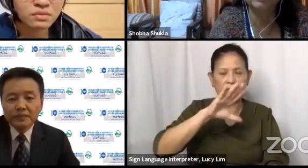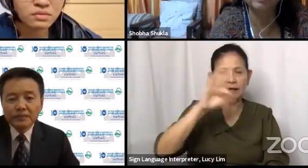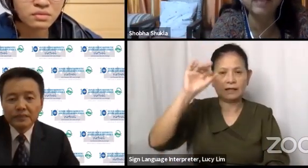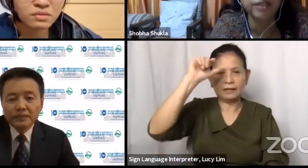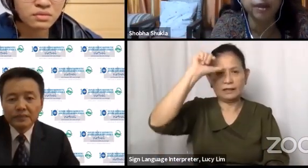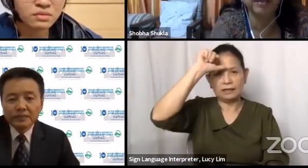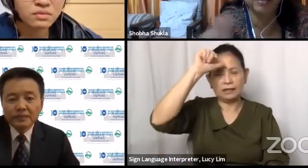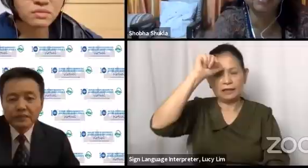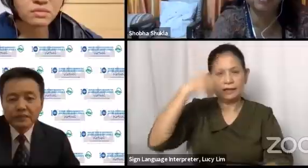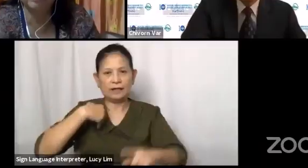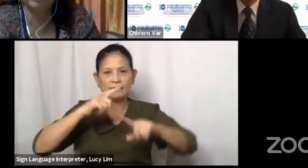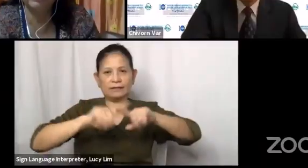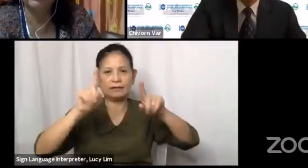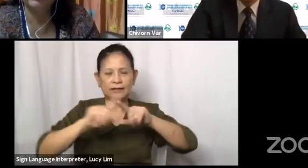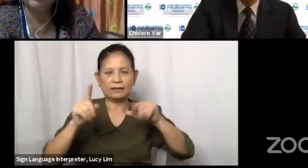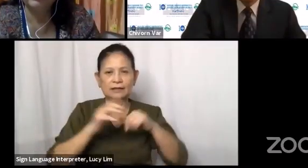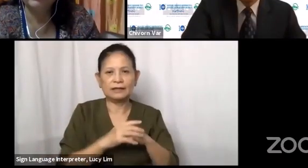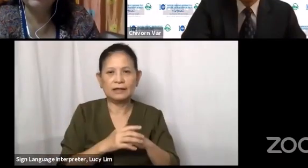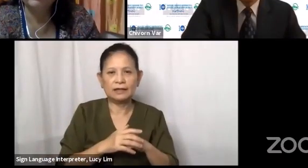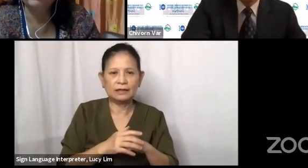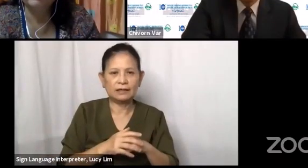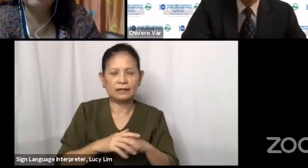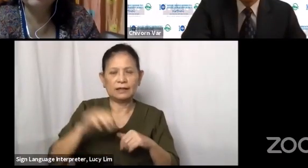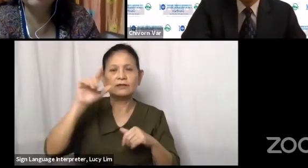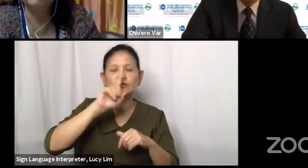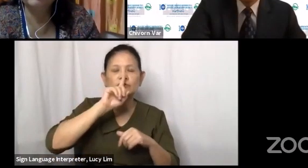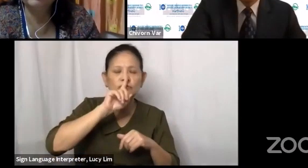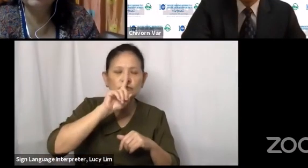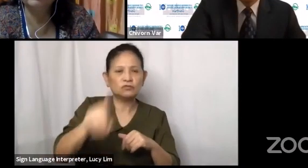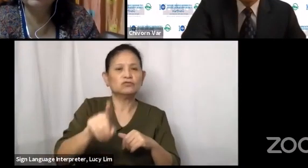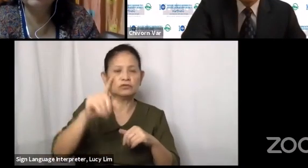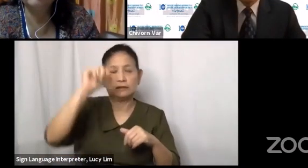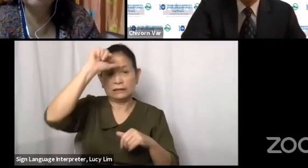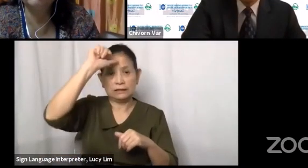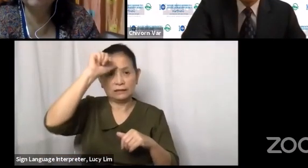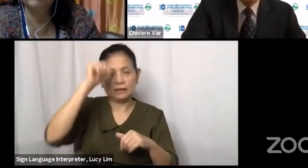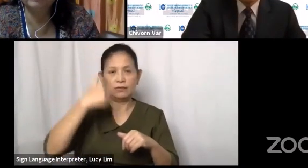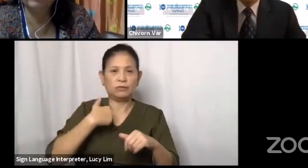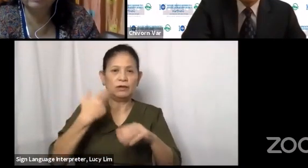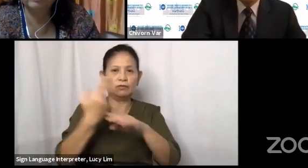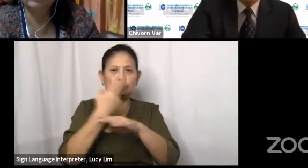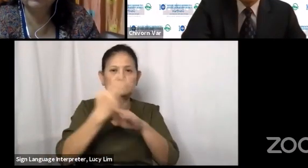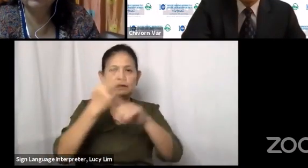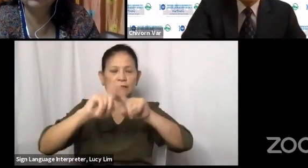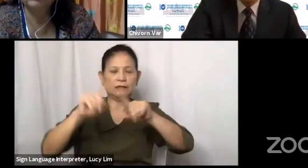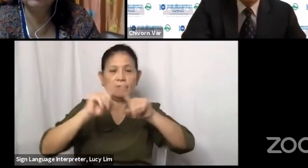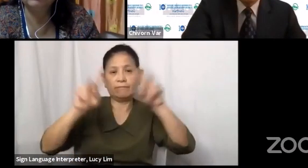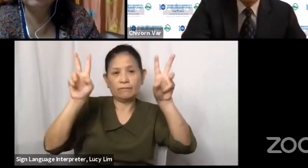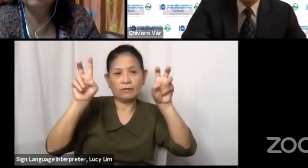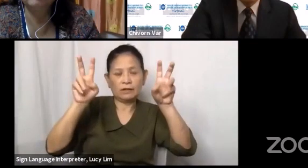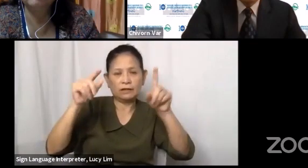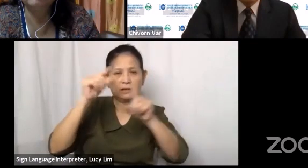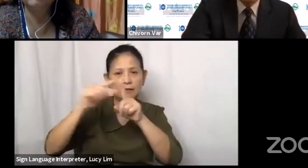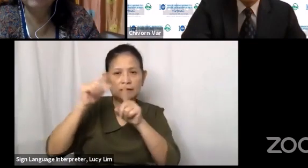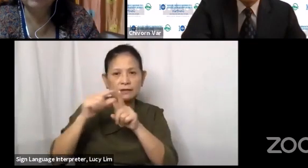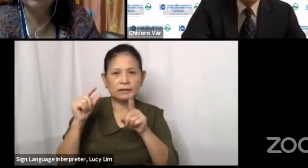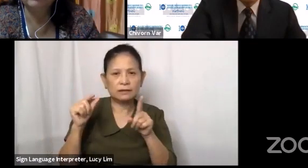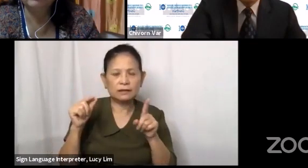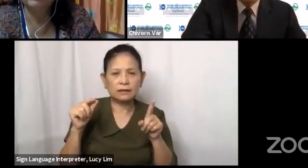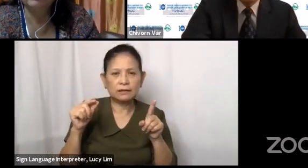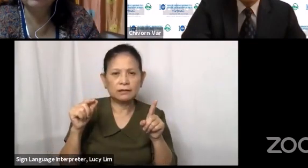Yes, yeah, all right. In India also, we are using many terms, local terms.